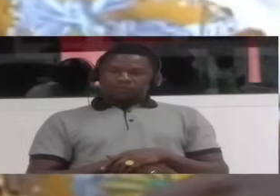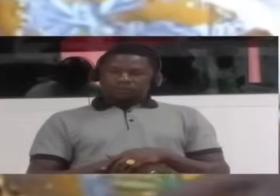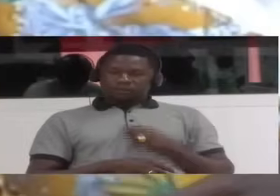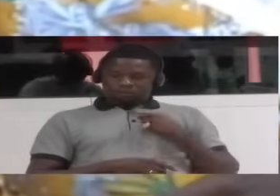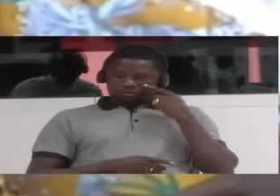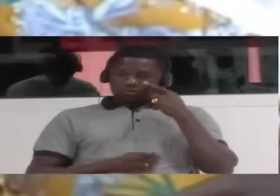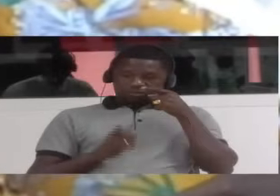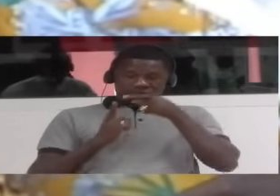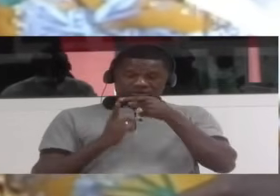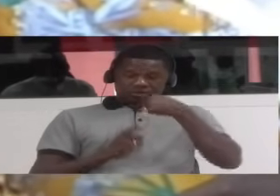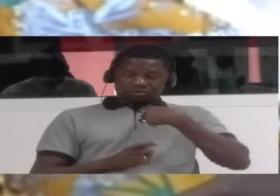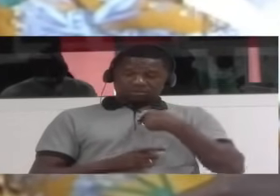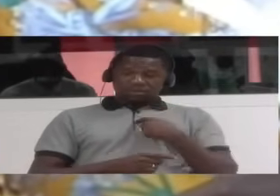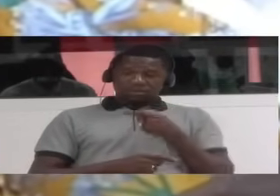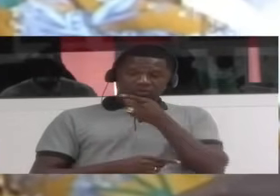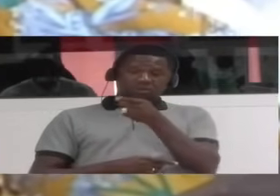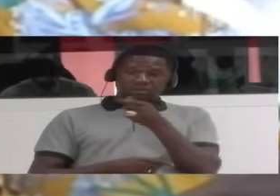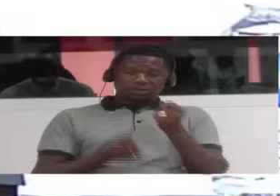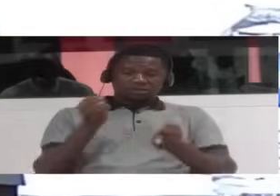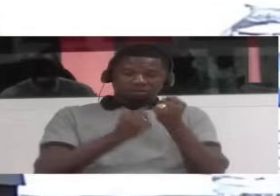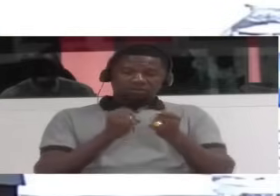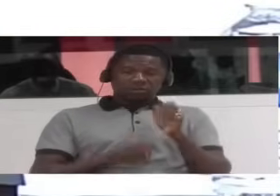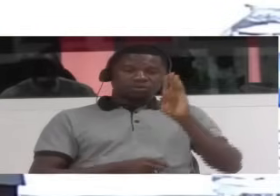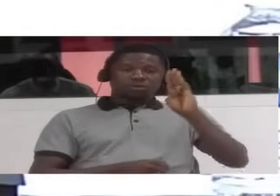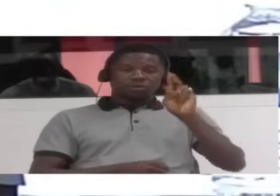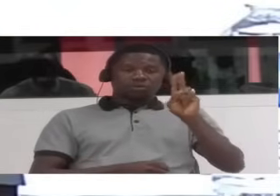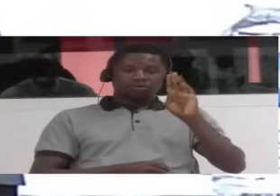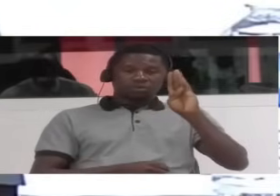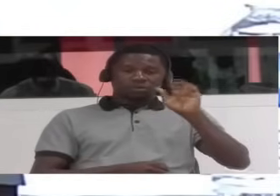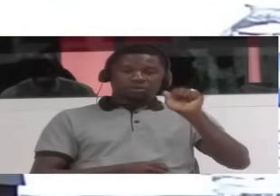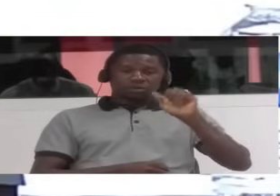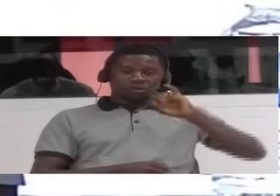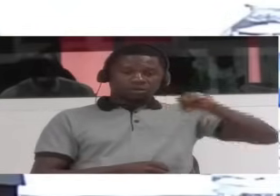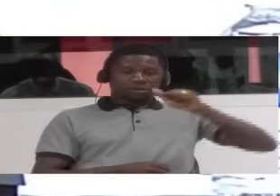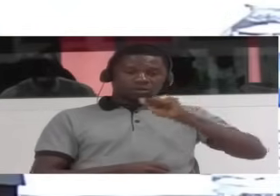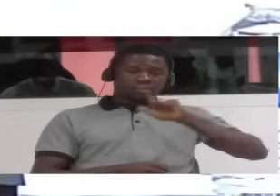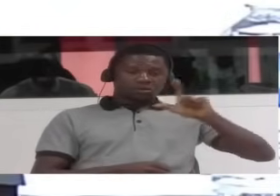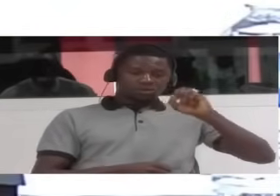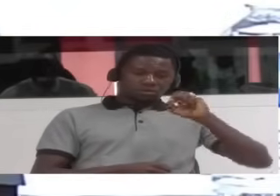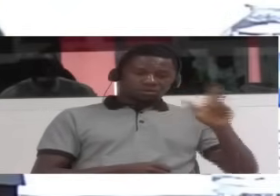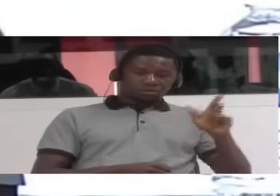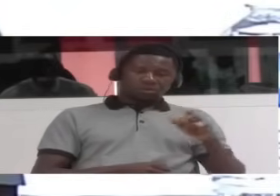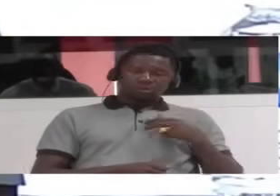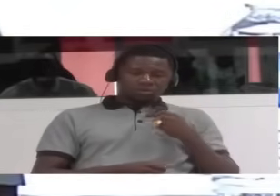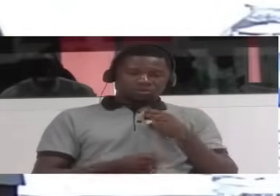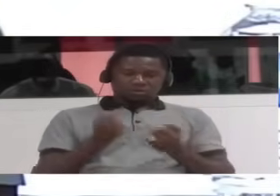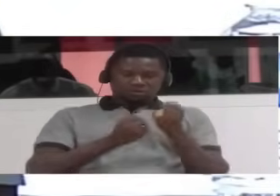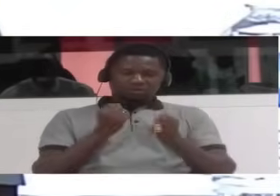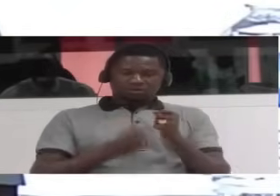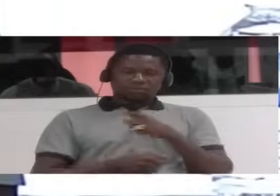me, and there was this driver, Buba Jallow. He was the one driving one of the cars.